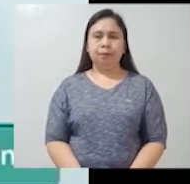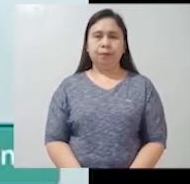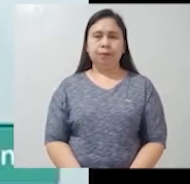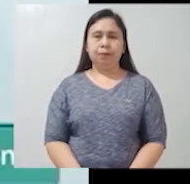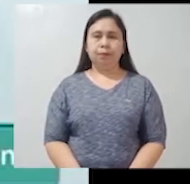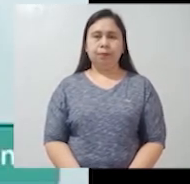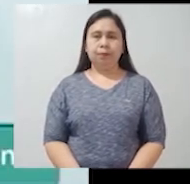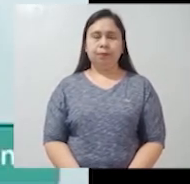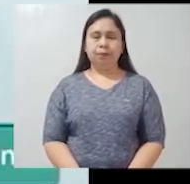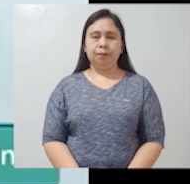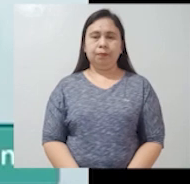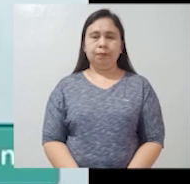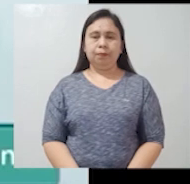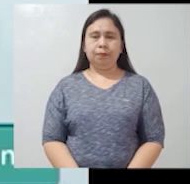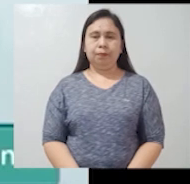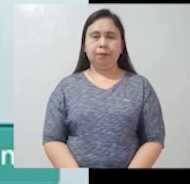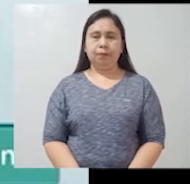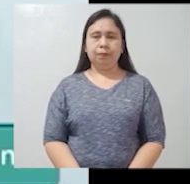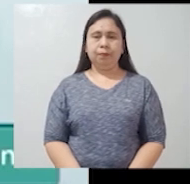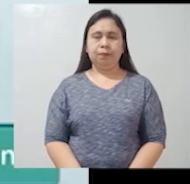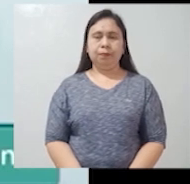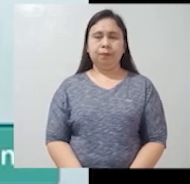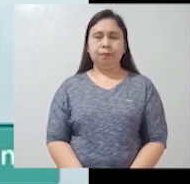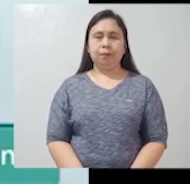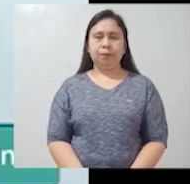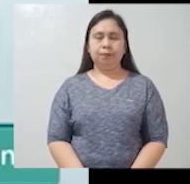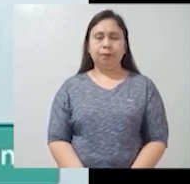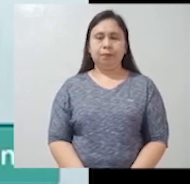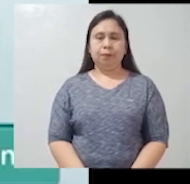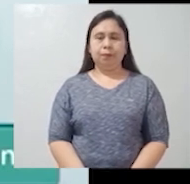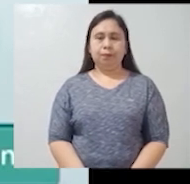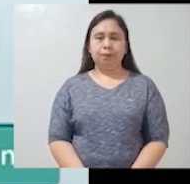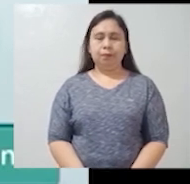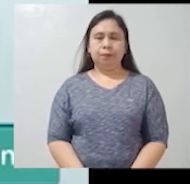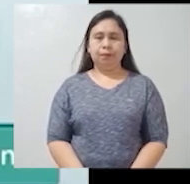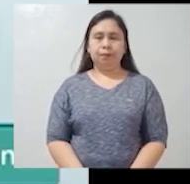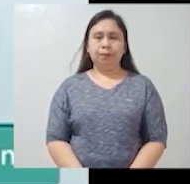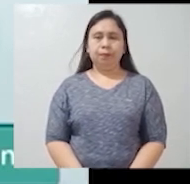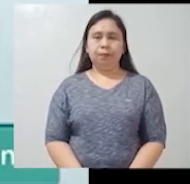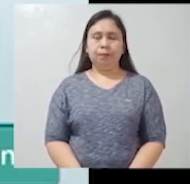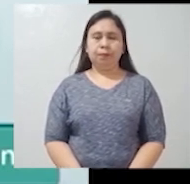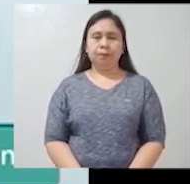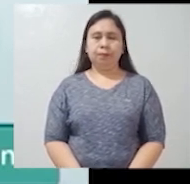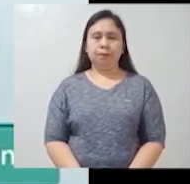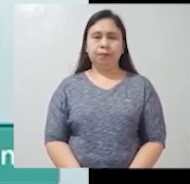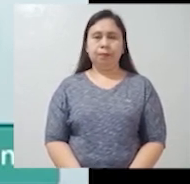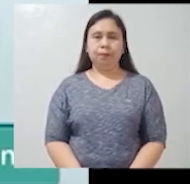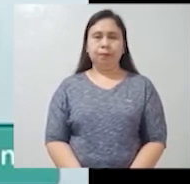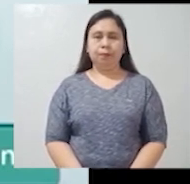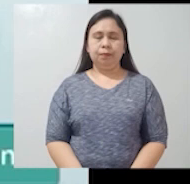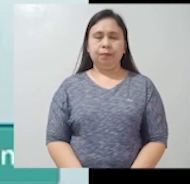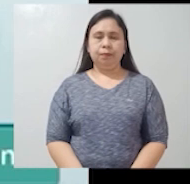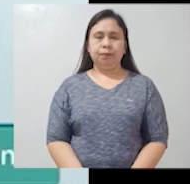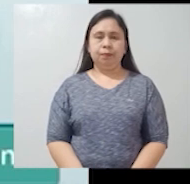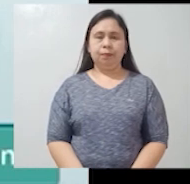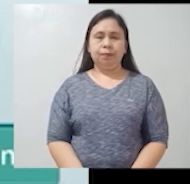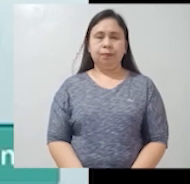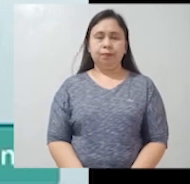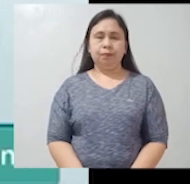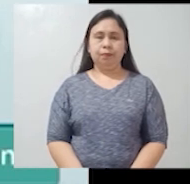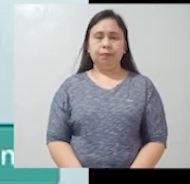The factor that decides whether the state of matter is going to be a solid,